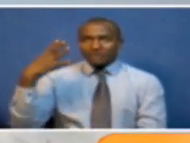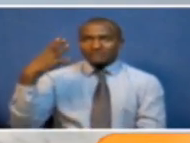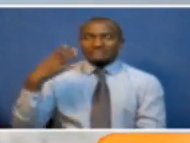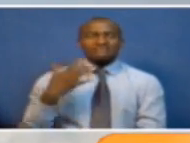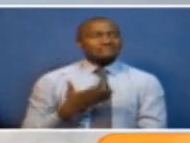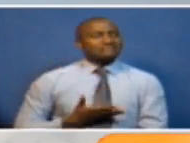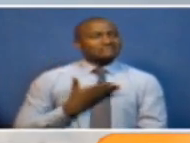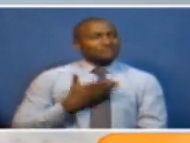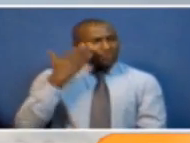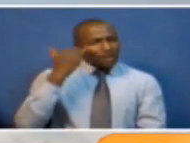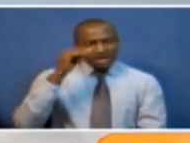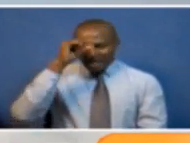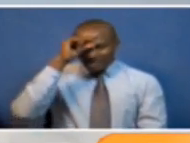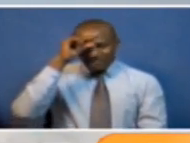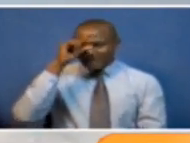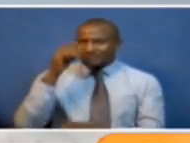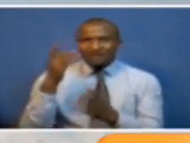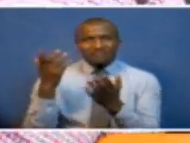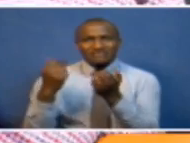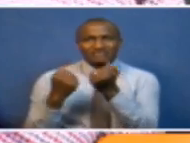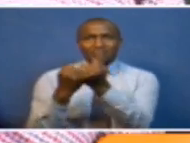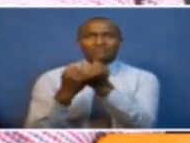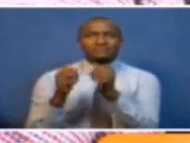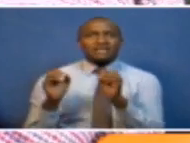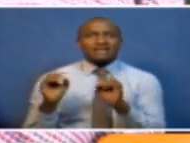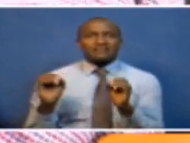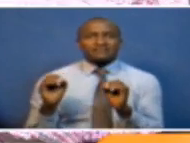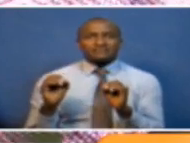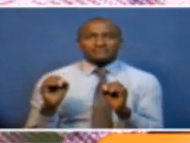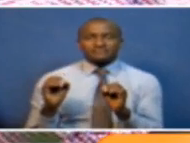target is obvious. It hurts tremendously.